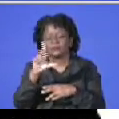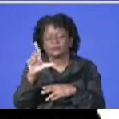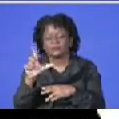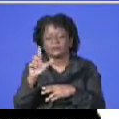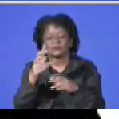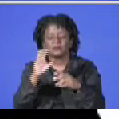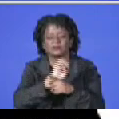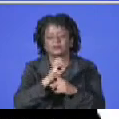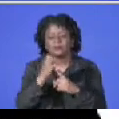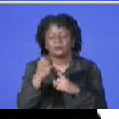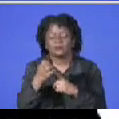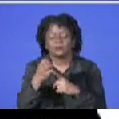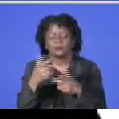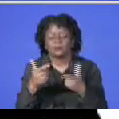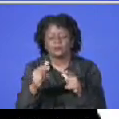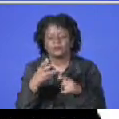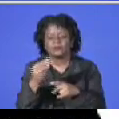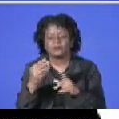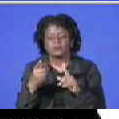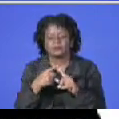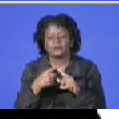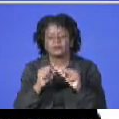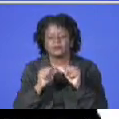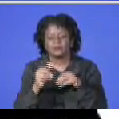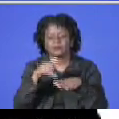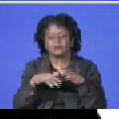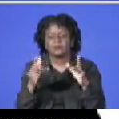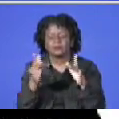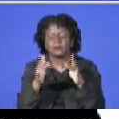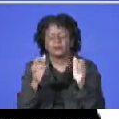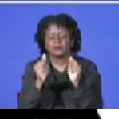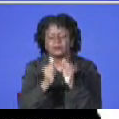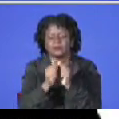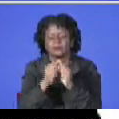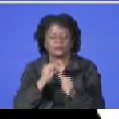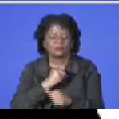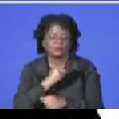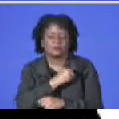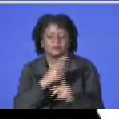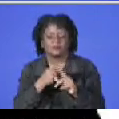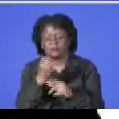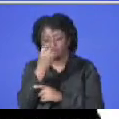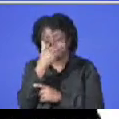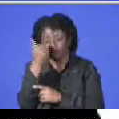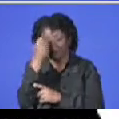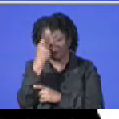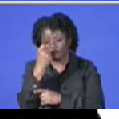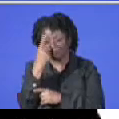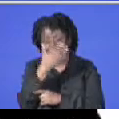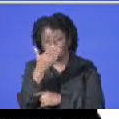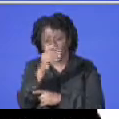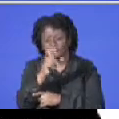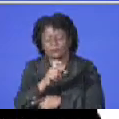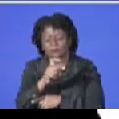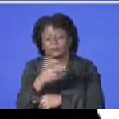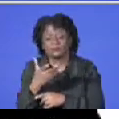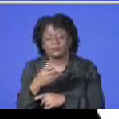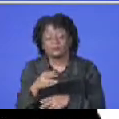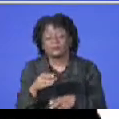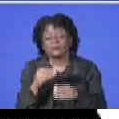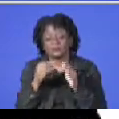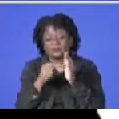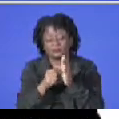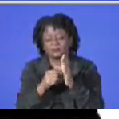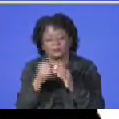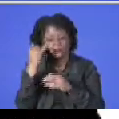is allowing them to keep in touch with members to better understand their needs and pinpoint ideas on how to cushion the blow